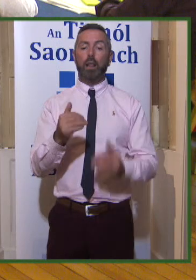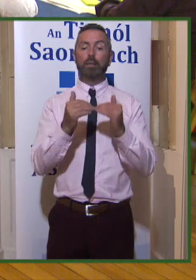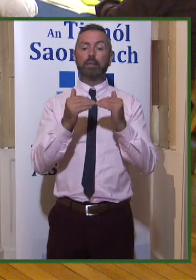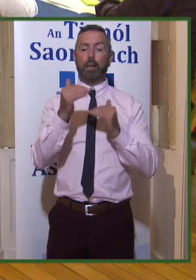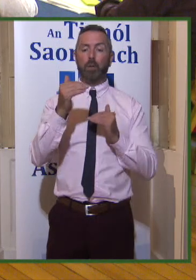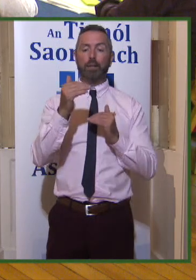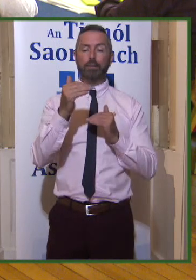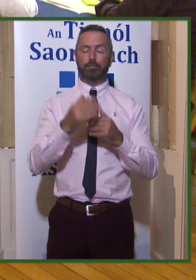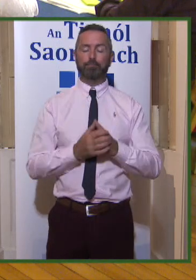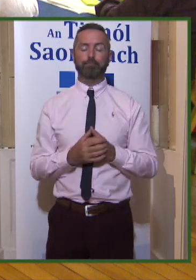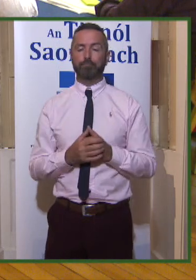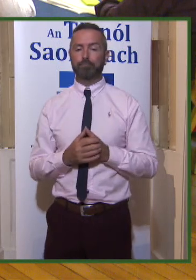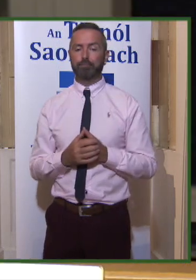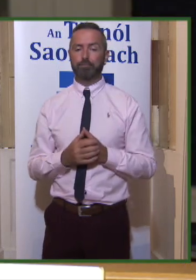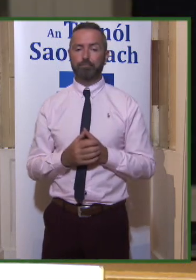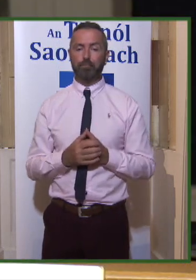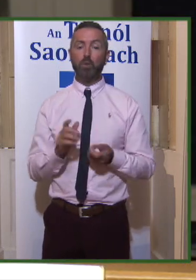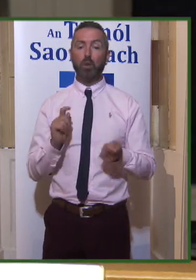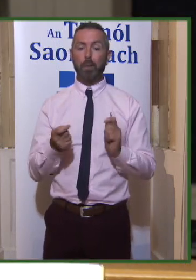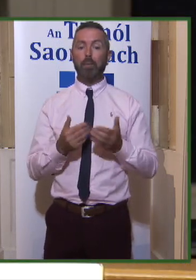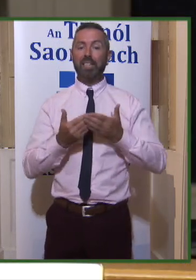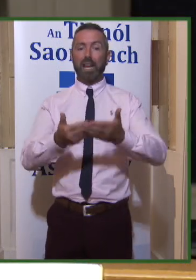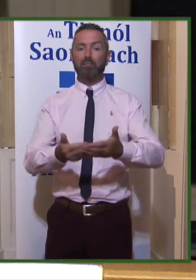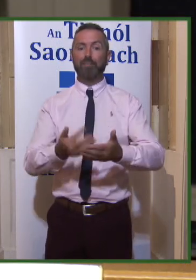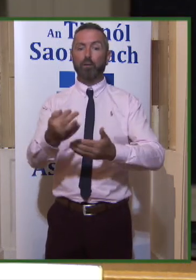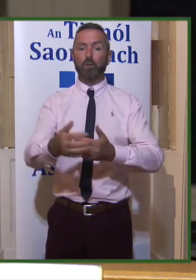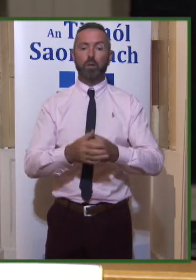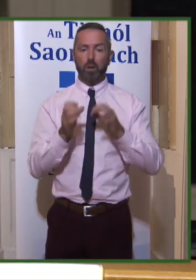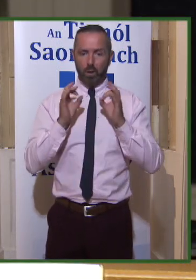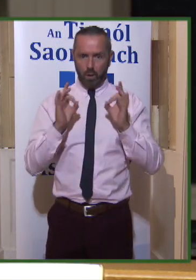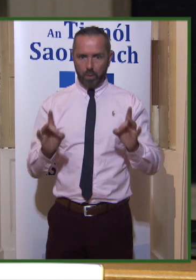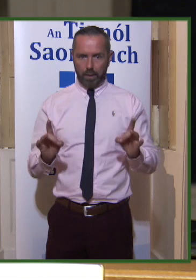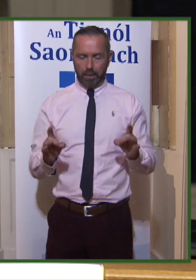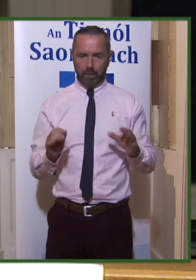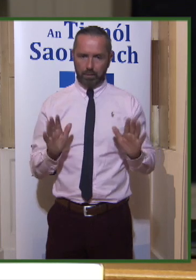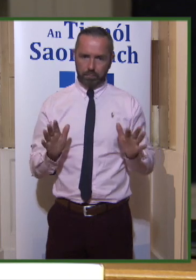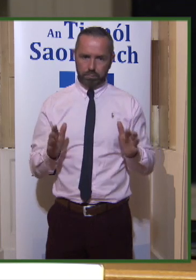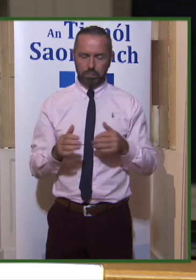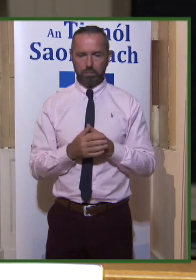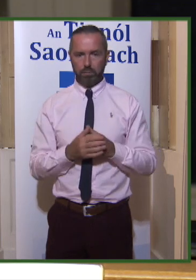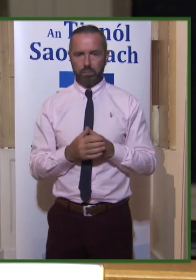is carried. What I'm going to do now, I'm